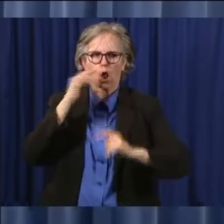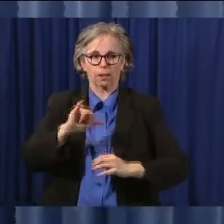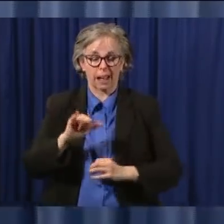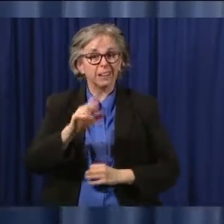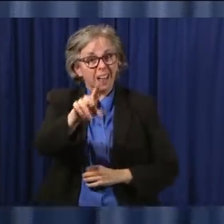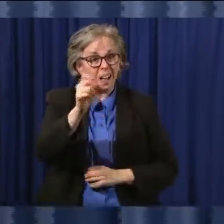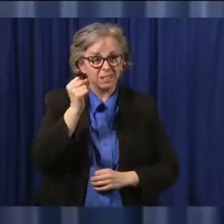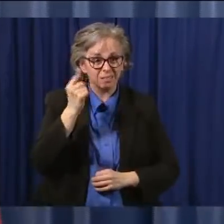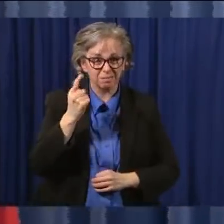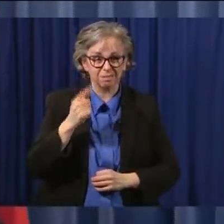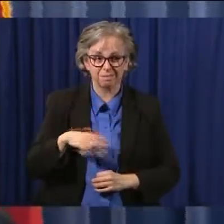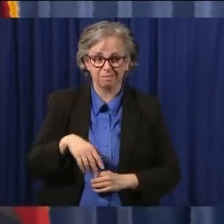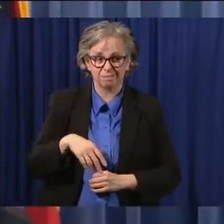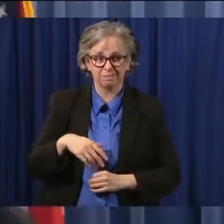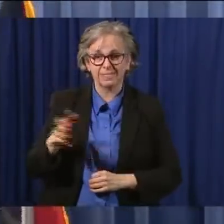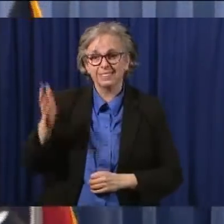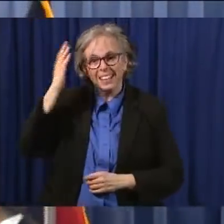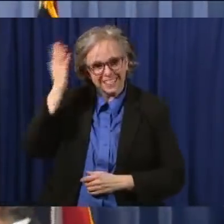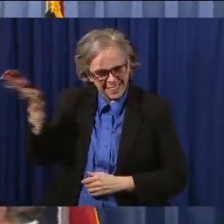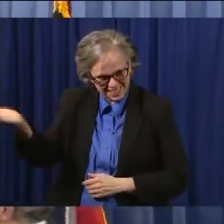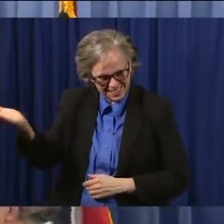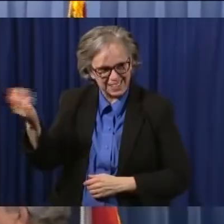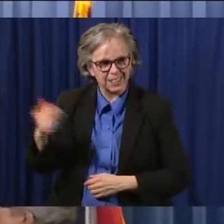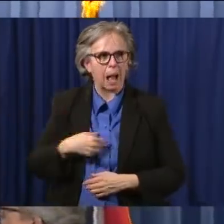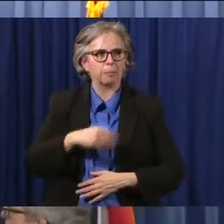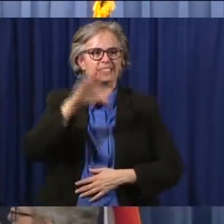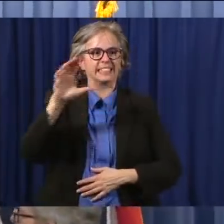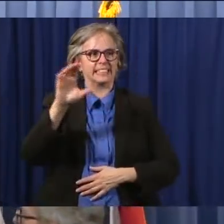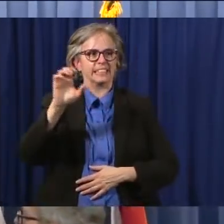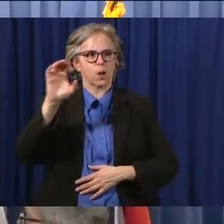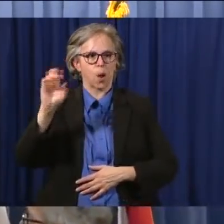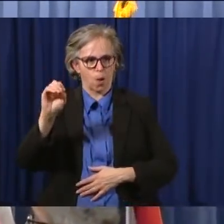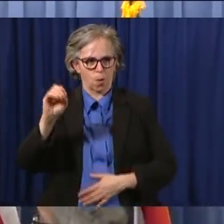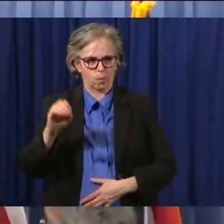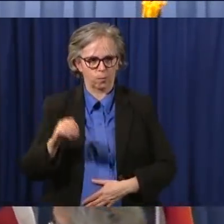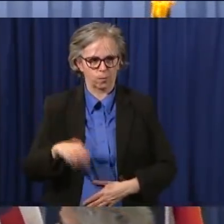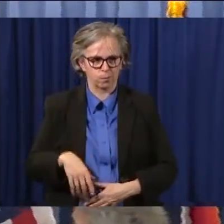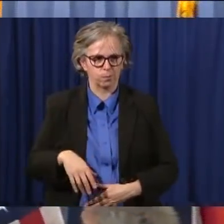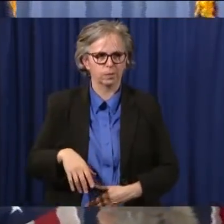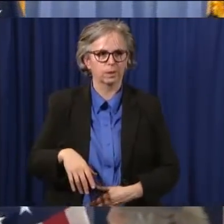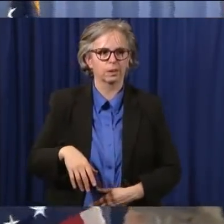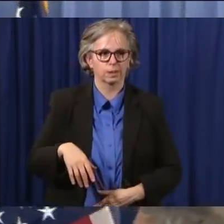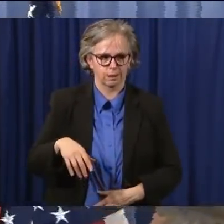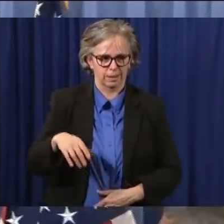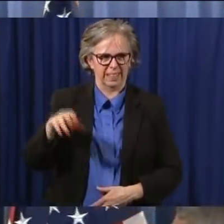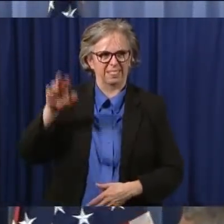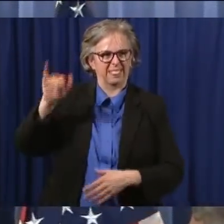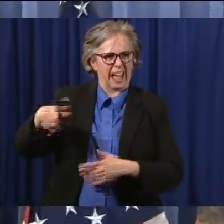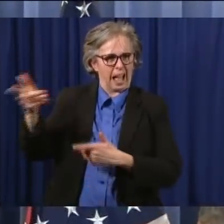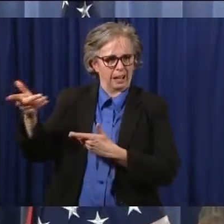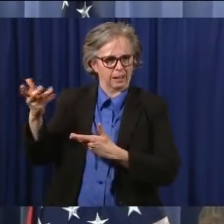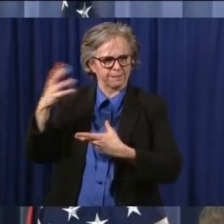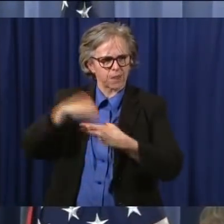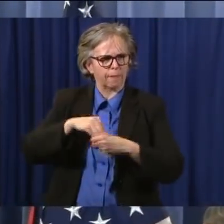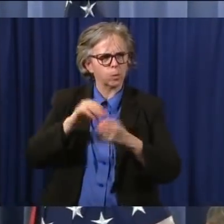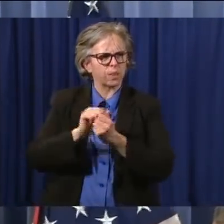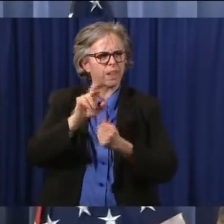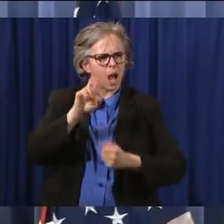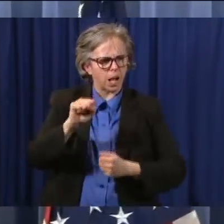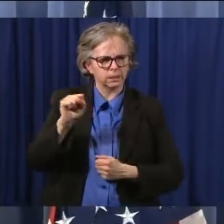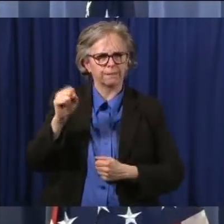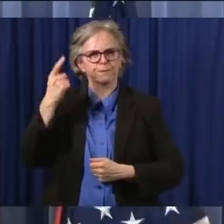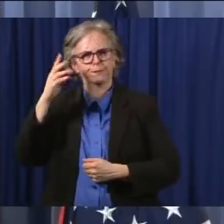name is Yohanan Terrell, CEO of Warhol and Wall Street, and we are a part of the Us for Us coalition. Hey, my name is Alonzo Edmondo. I'm with this